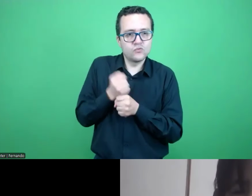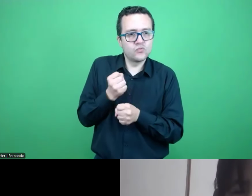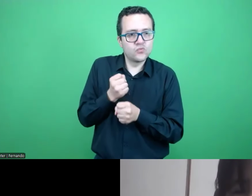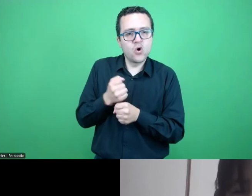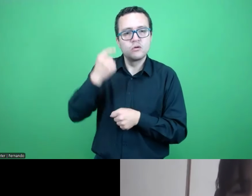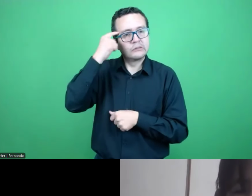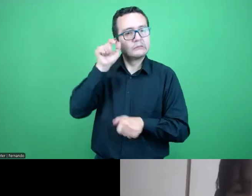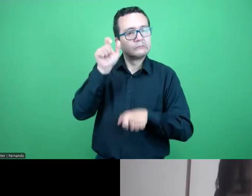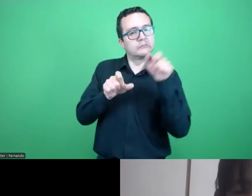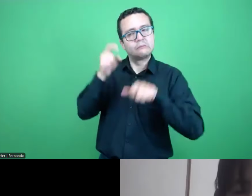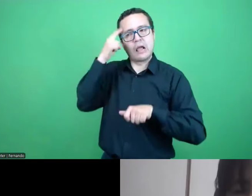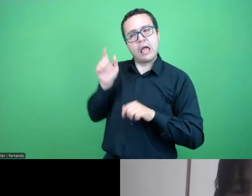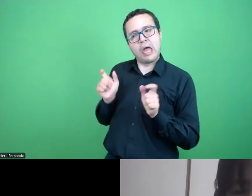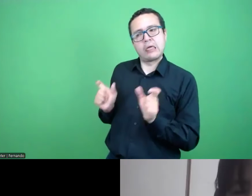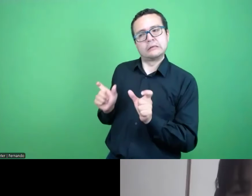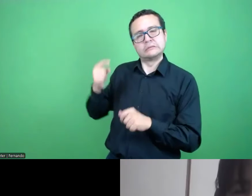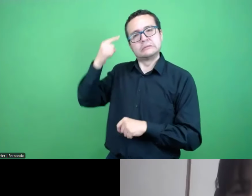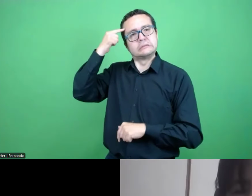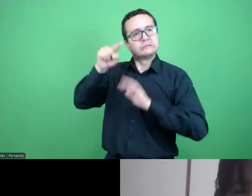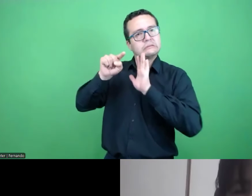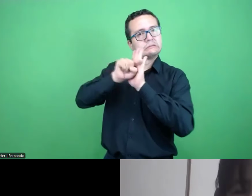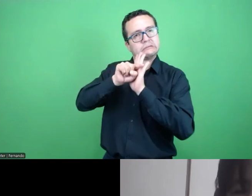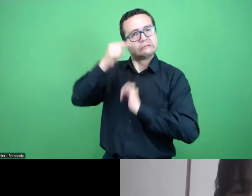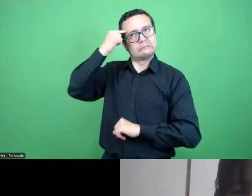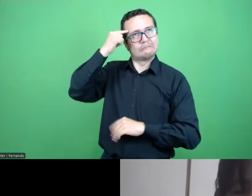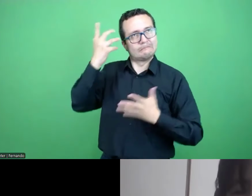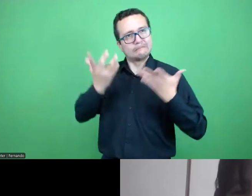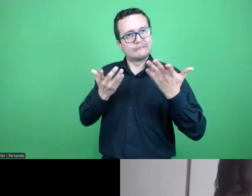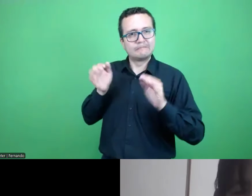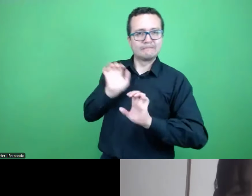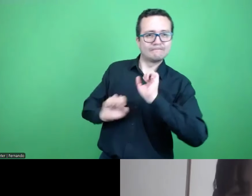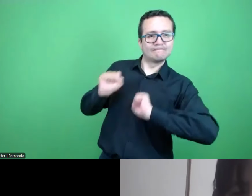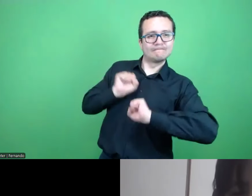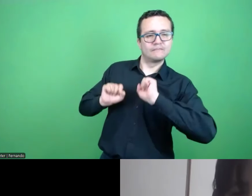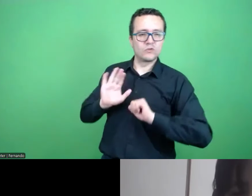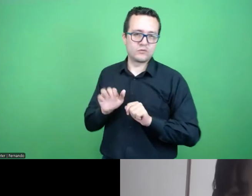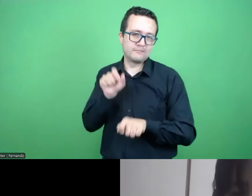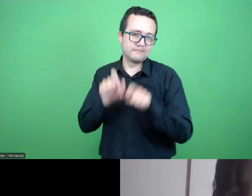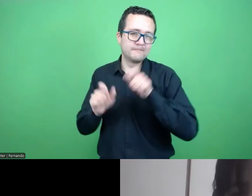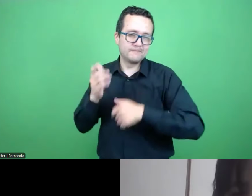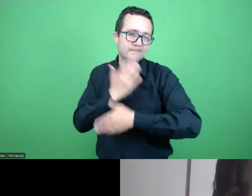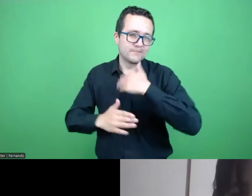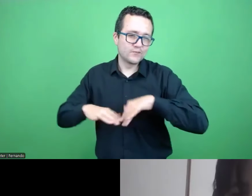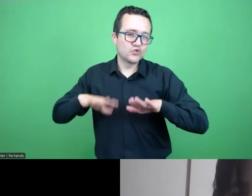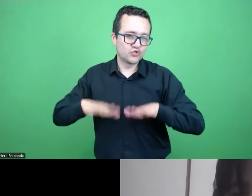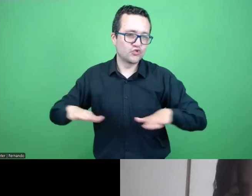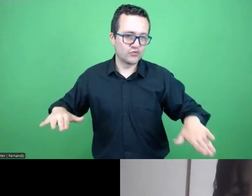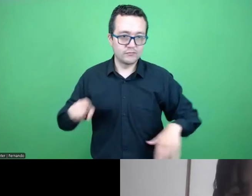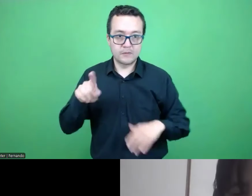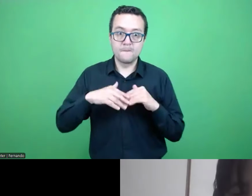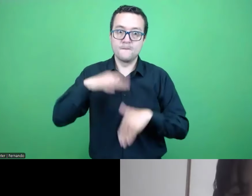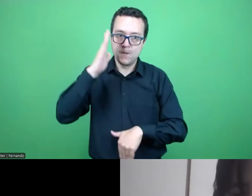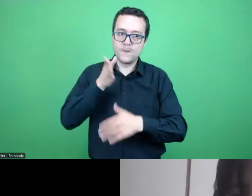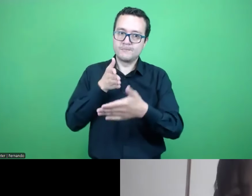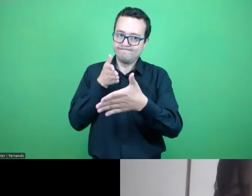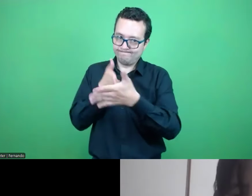this is really one of the core main barriers towards inclusion. So yes, that inclusive education was a big ask